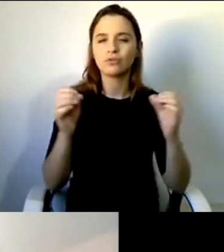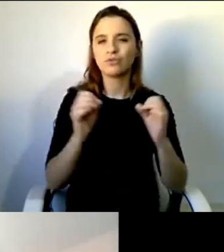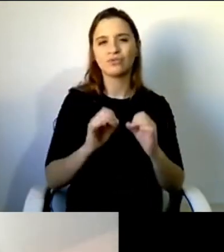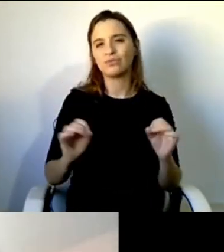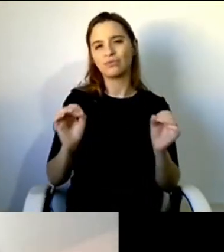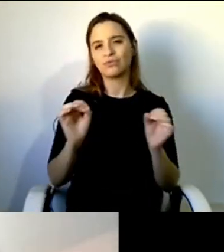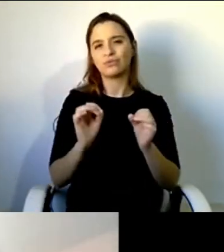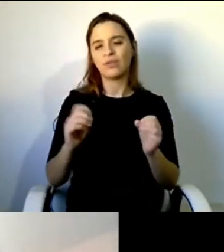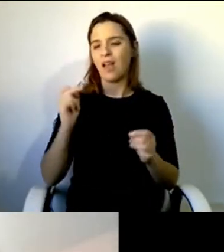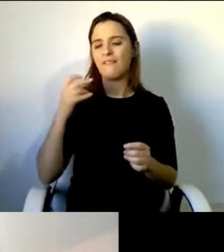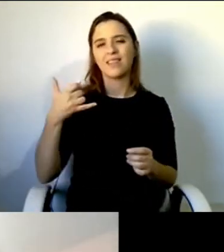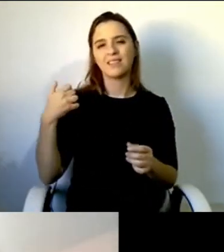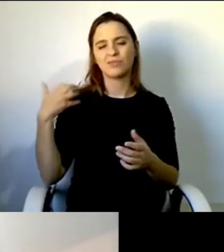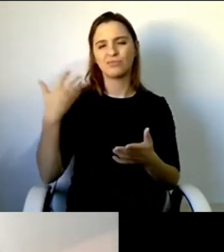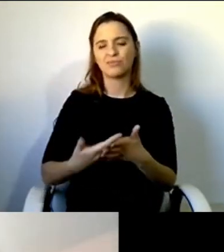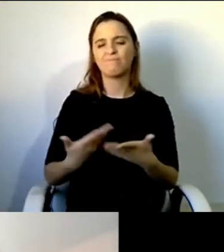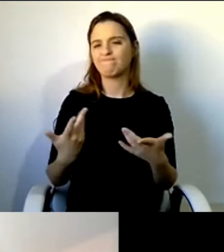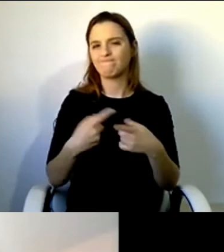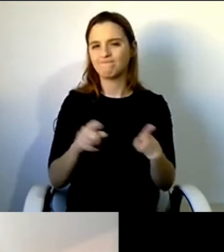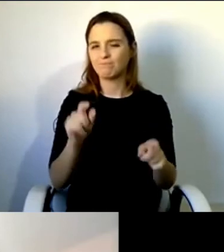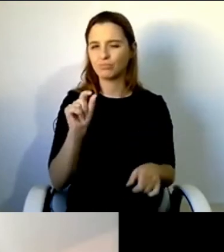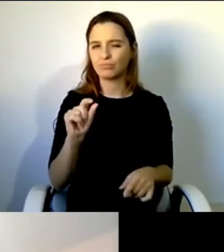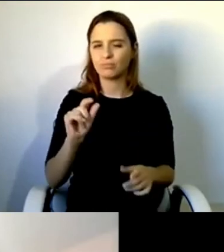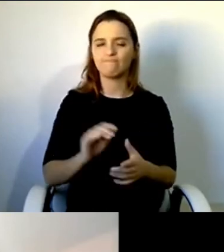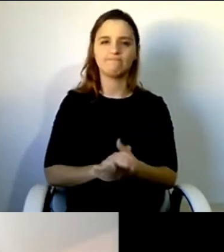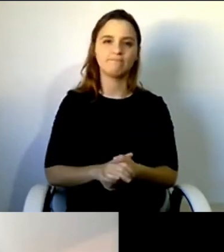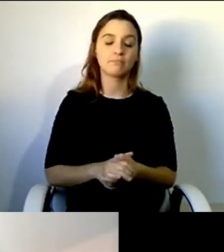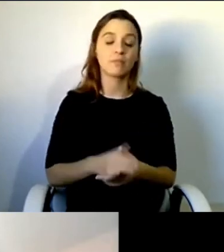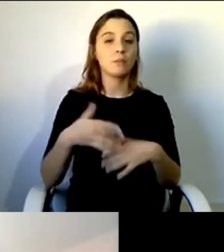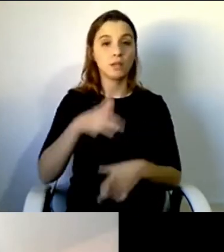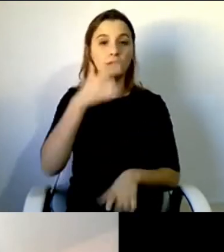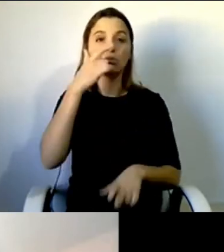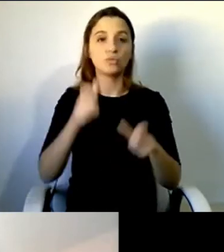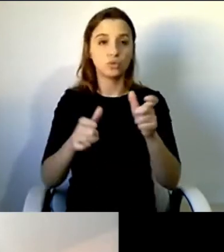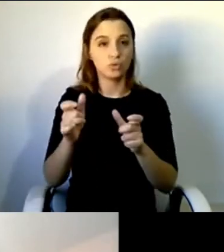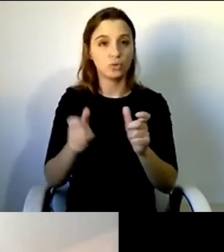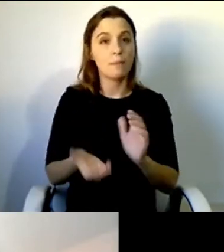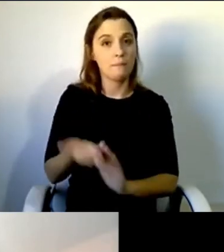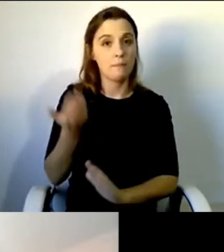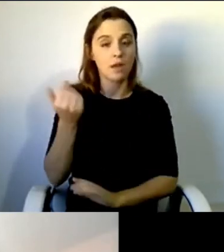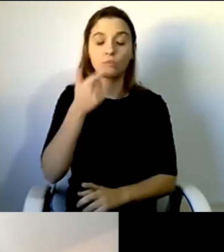However, more people, including disabled people, know about independent living.